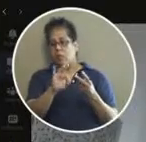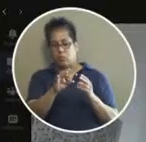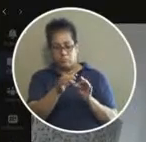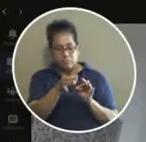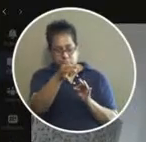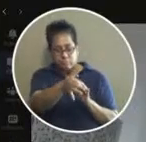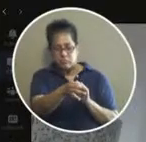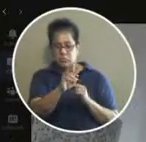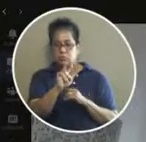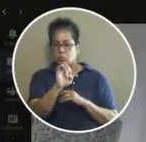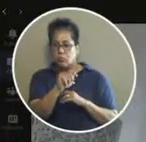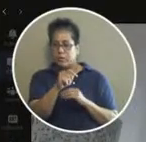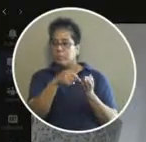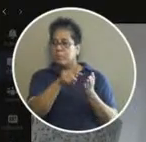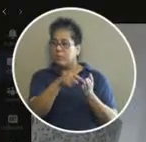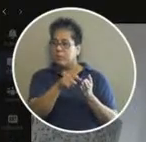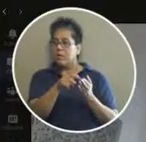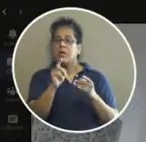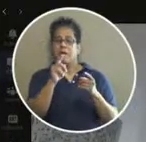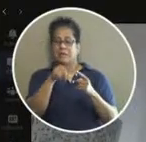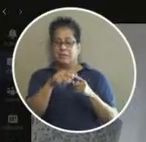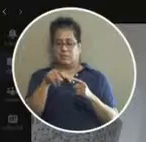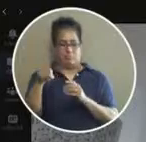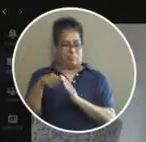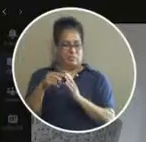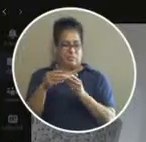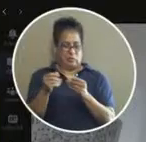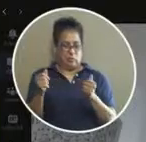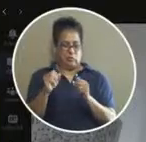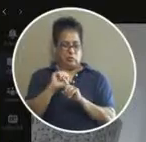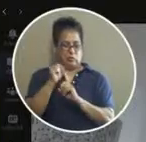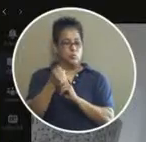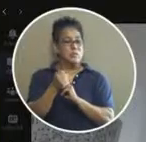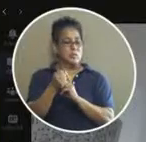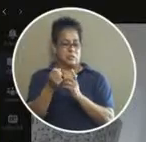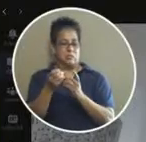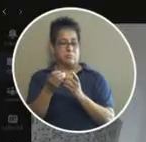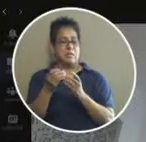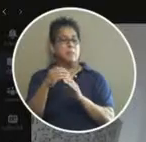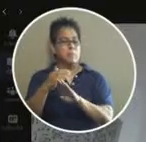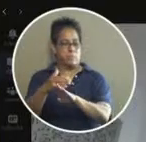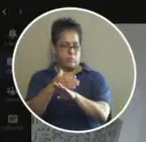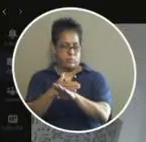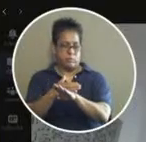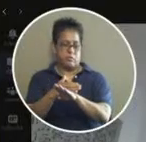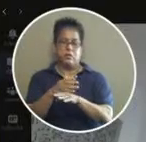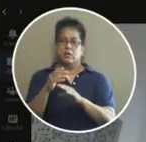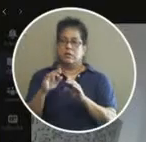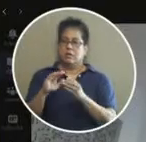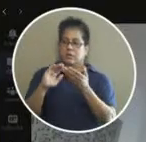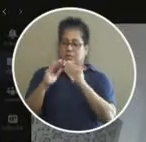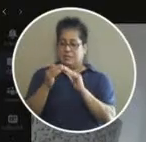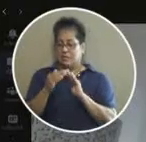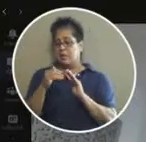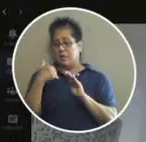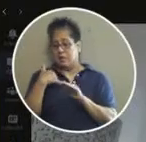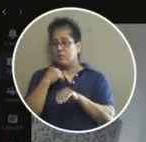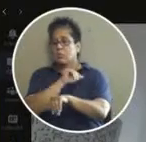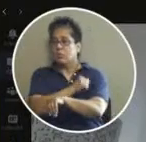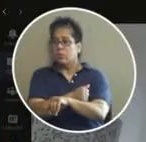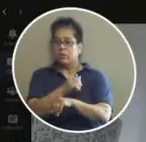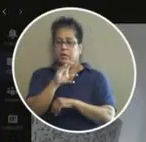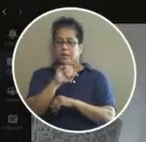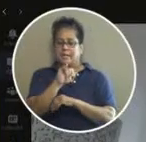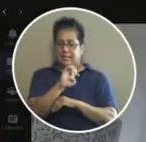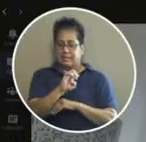deferred rent payments until the situation improves. Obviously, the city has the authority based on a